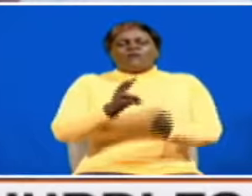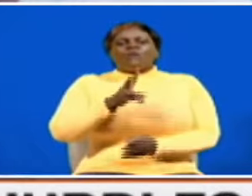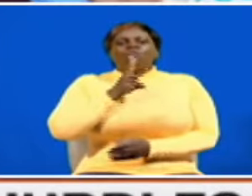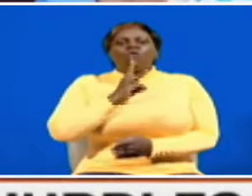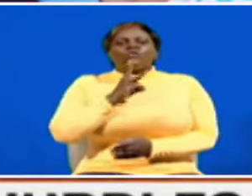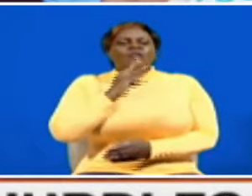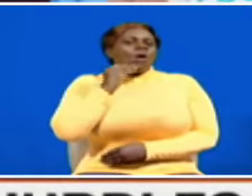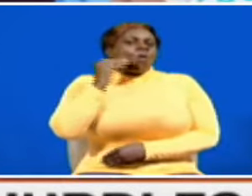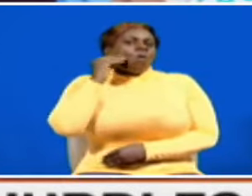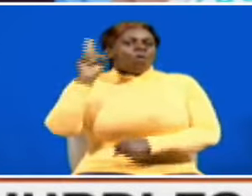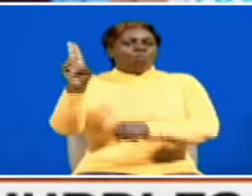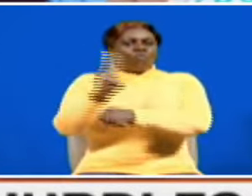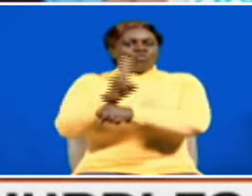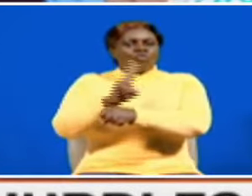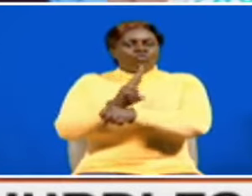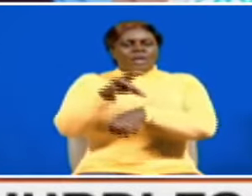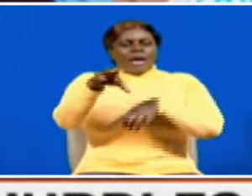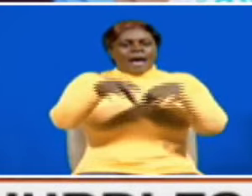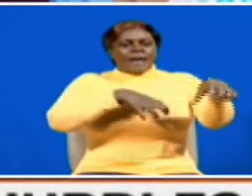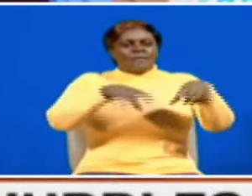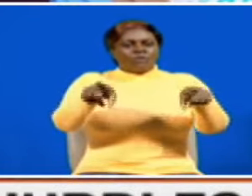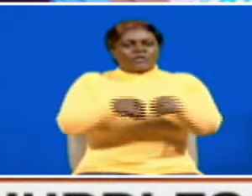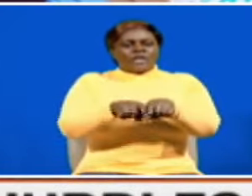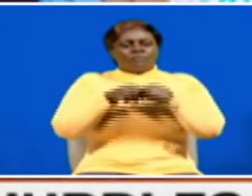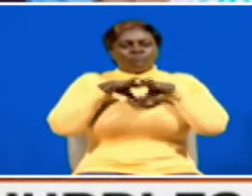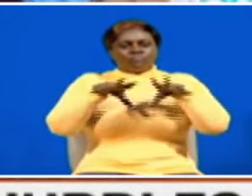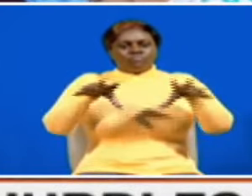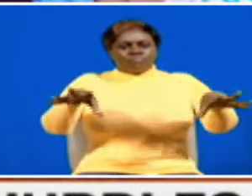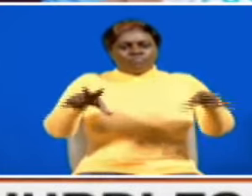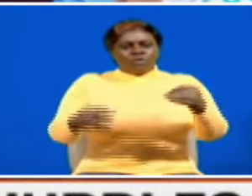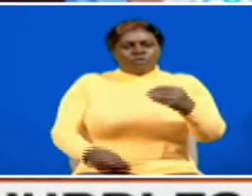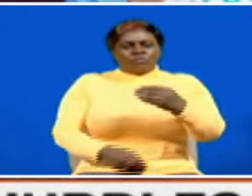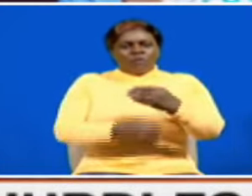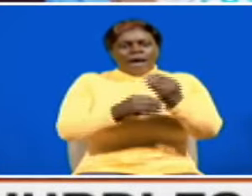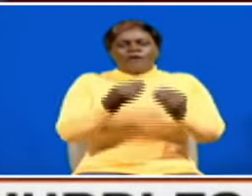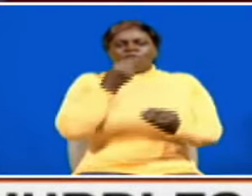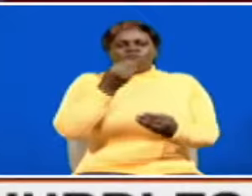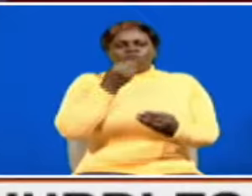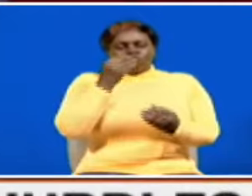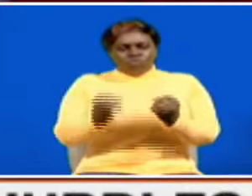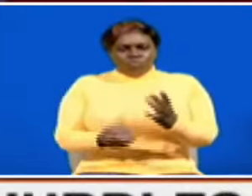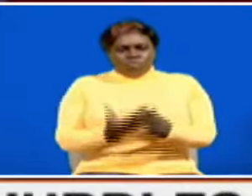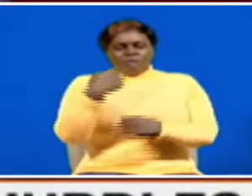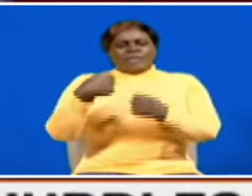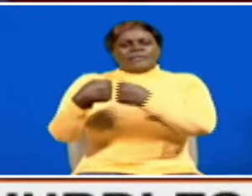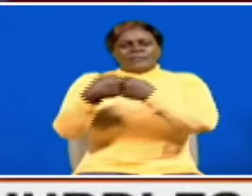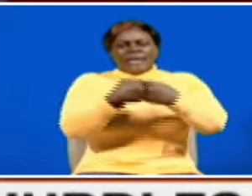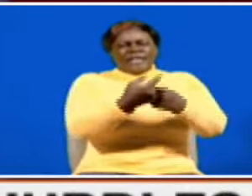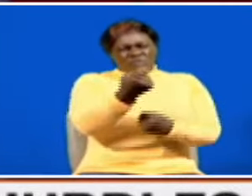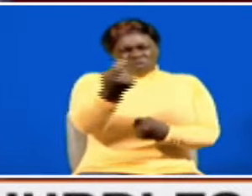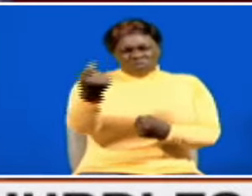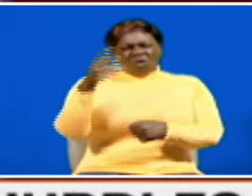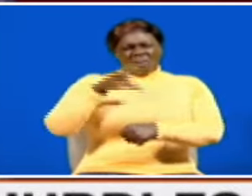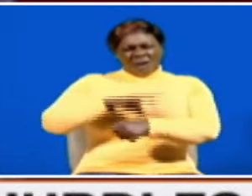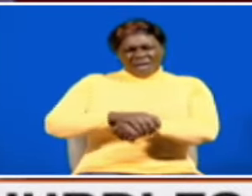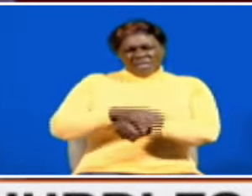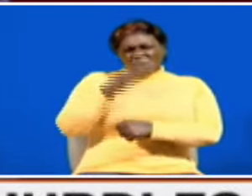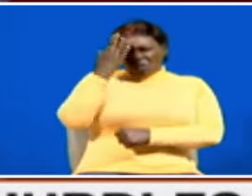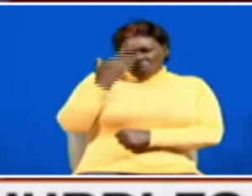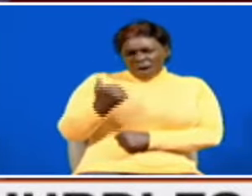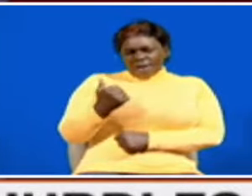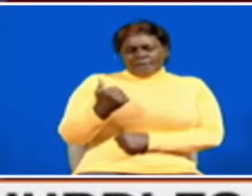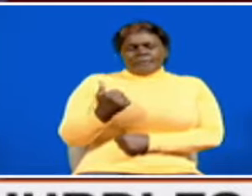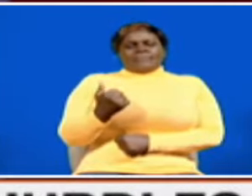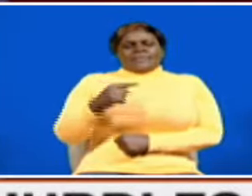for domestic use, livestock and irrigation to increase food production in the region. Tumepata changamoto kidogo kwa sababu